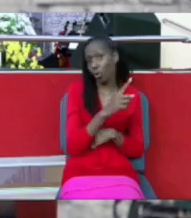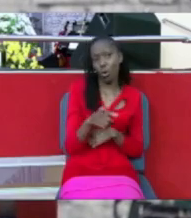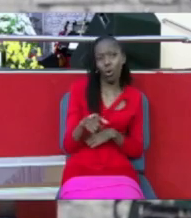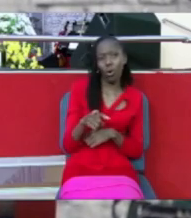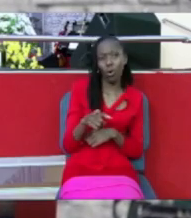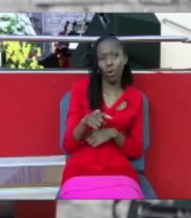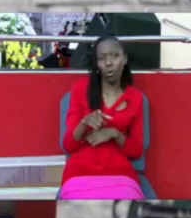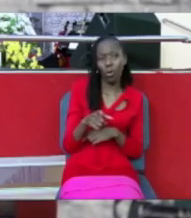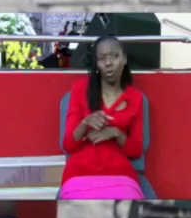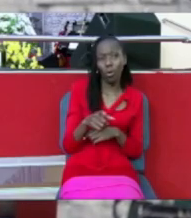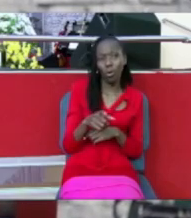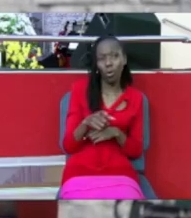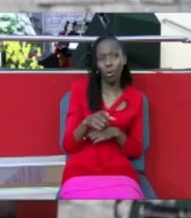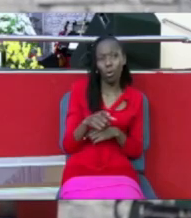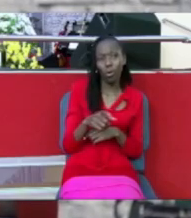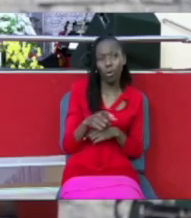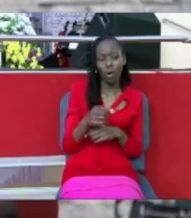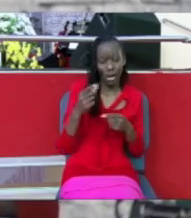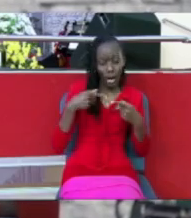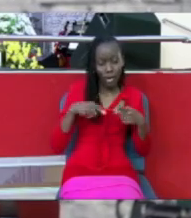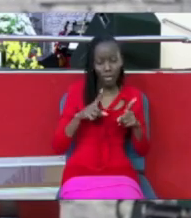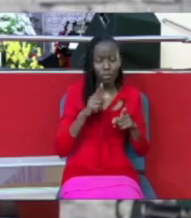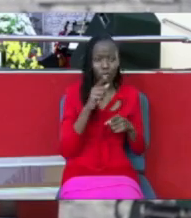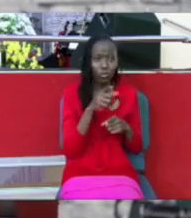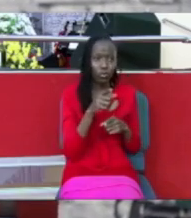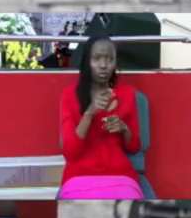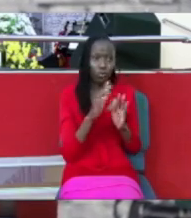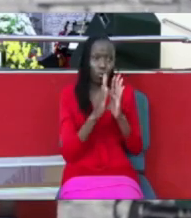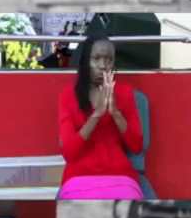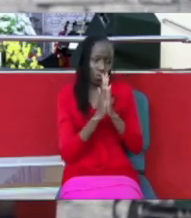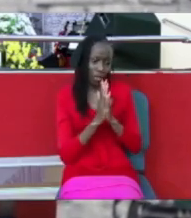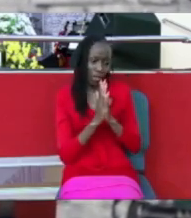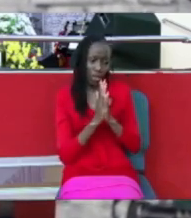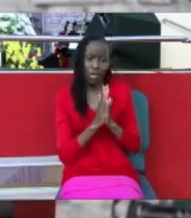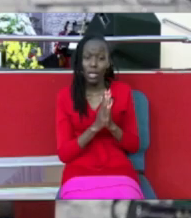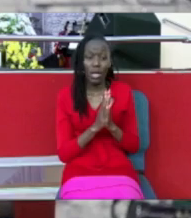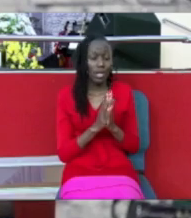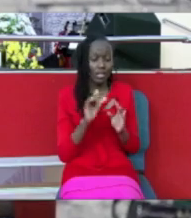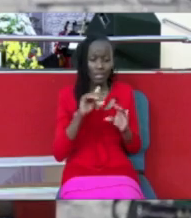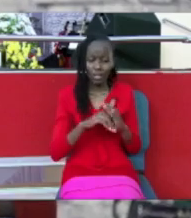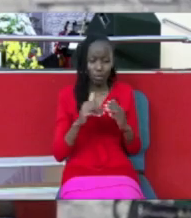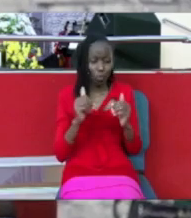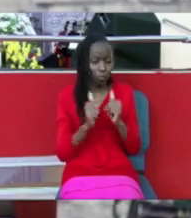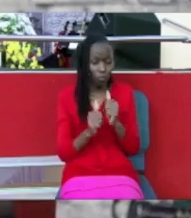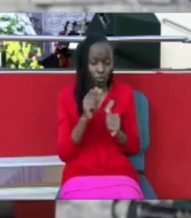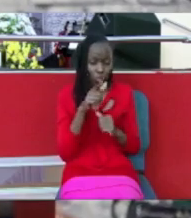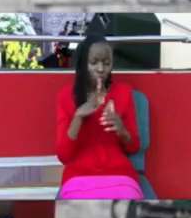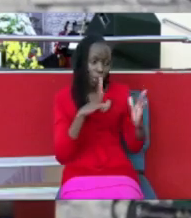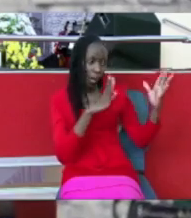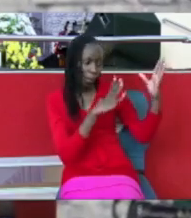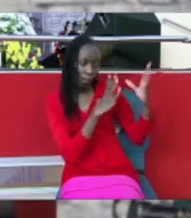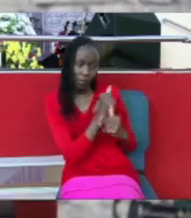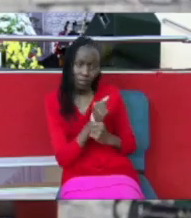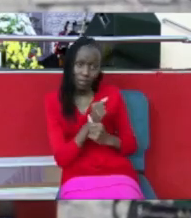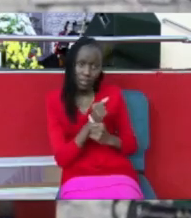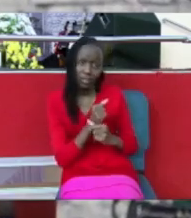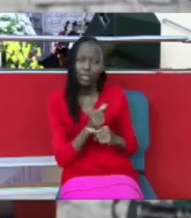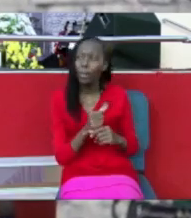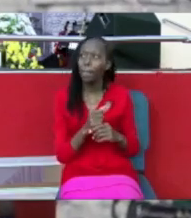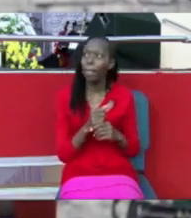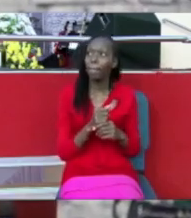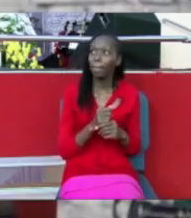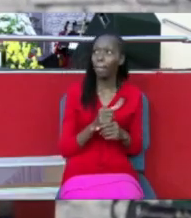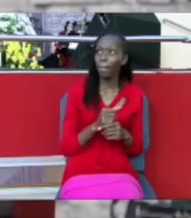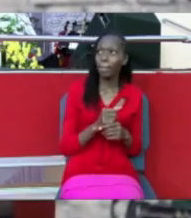kuondoa ambacho si kizuri. It allows you to claim that which you are missing, yet the word is promising. Inakuruhusu